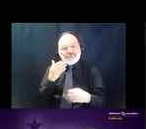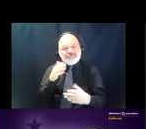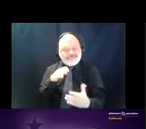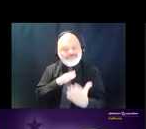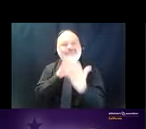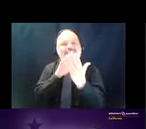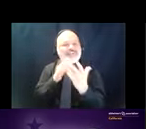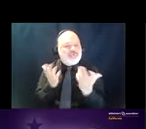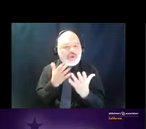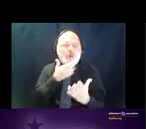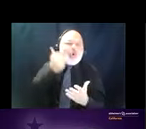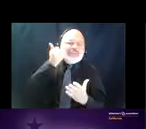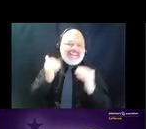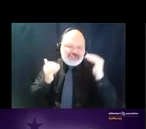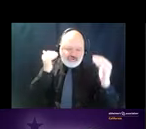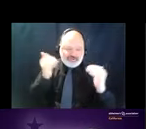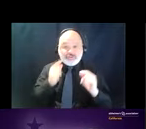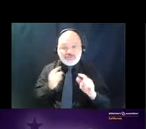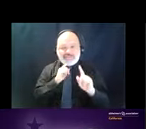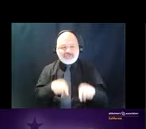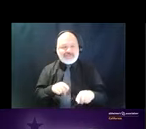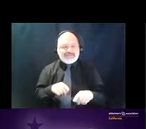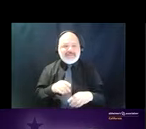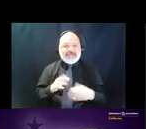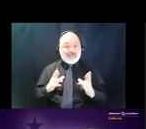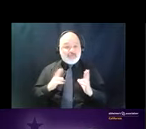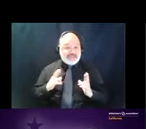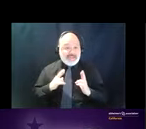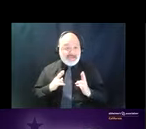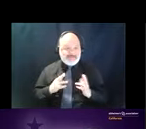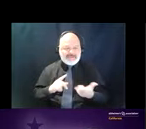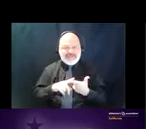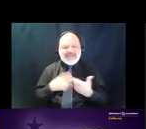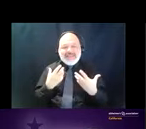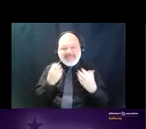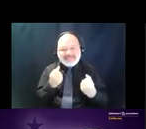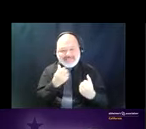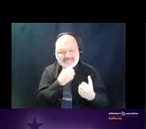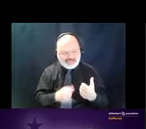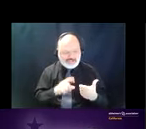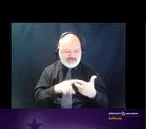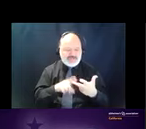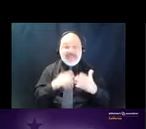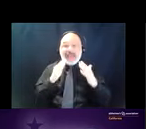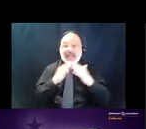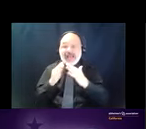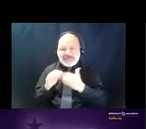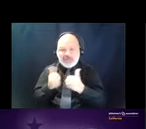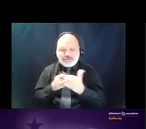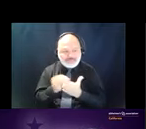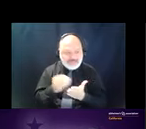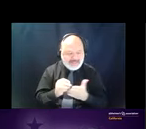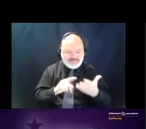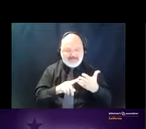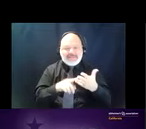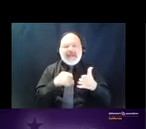adults face. And these were the answers: retirement security, healthy aging, housing, and access to services.